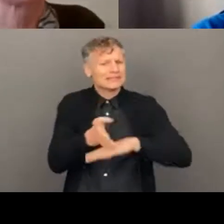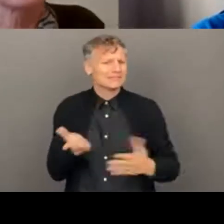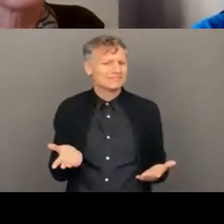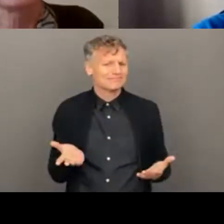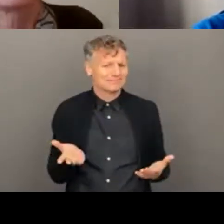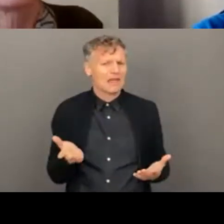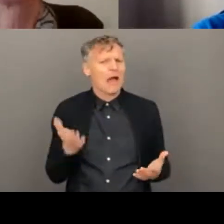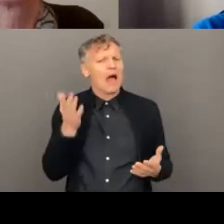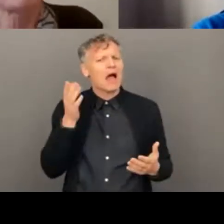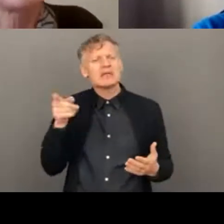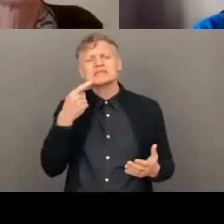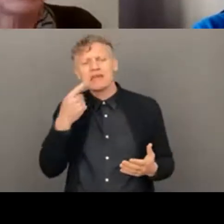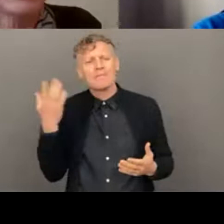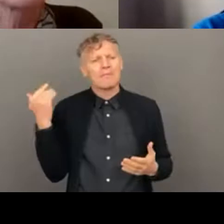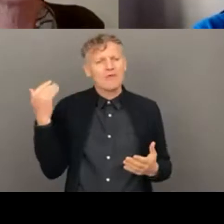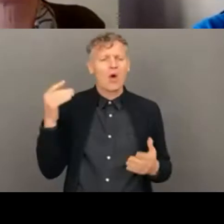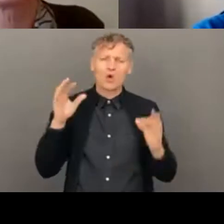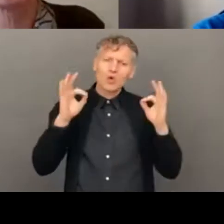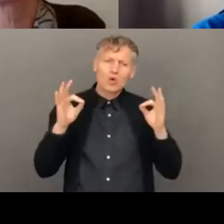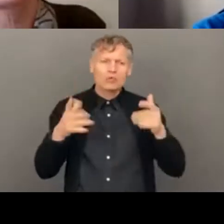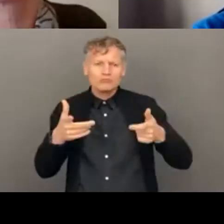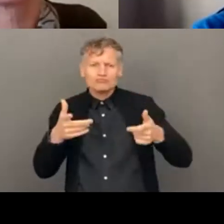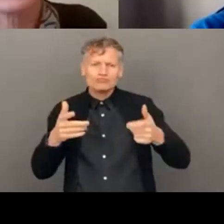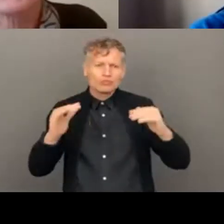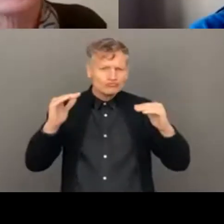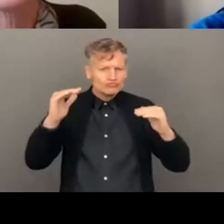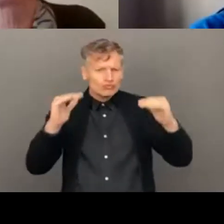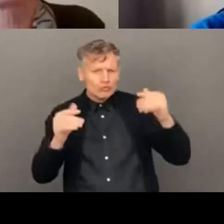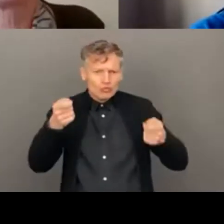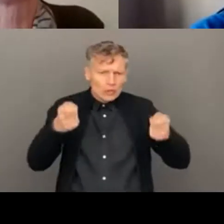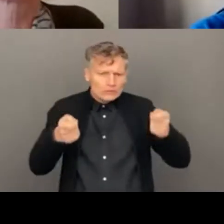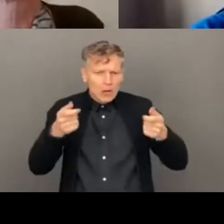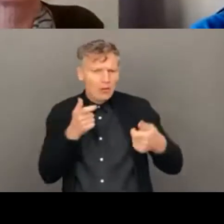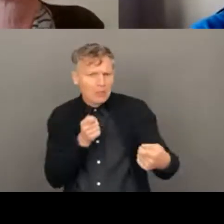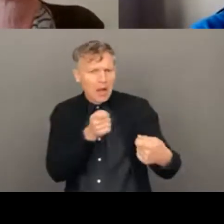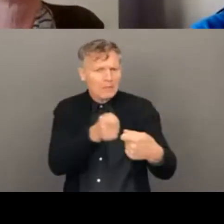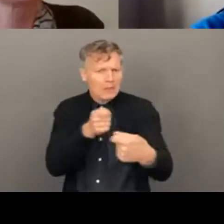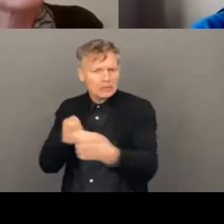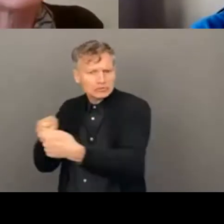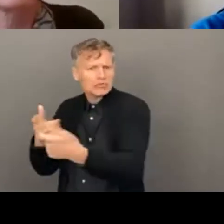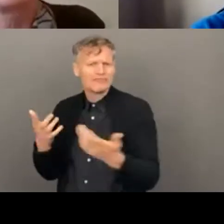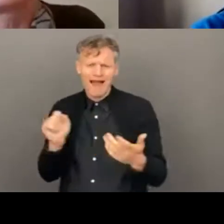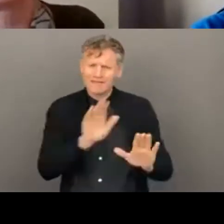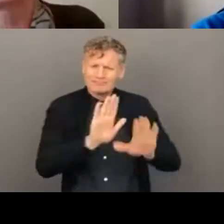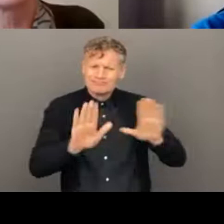be understood in a wide way. So there are different types of disabilities, different types of needs of persons